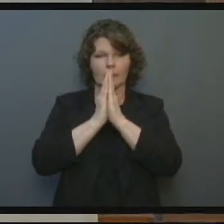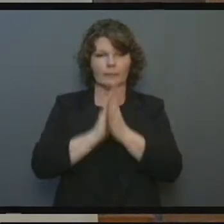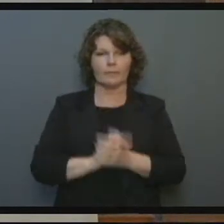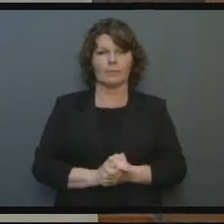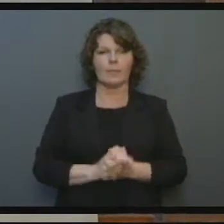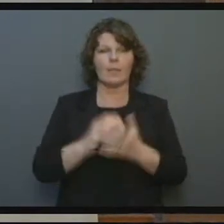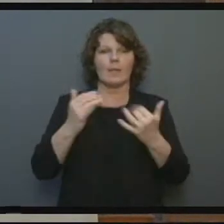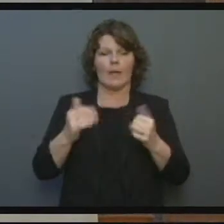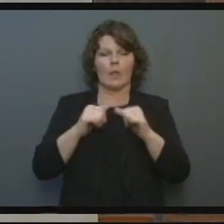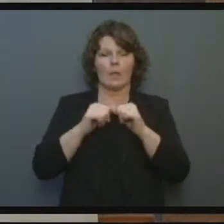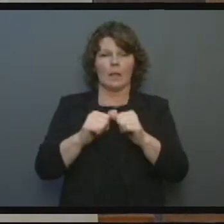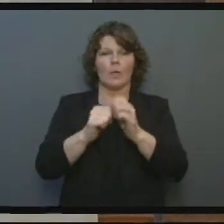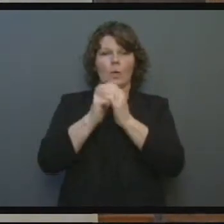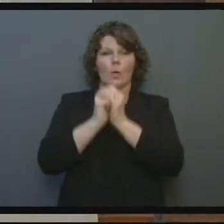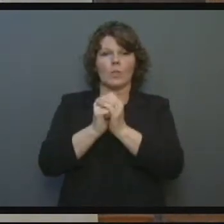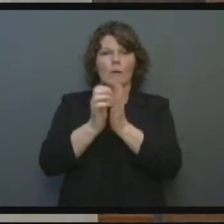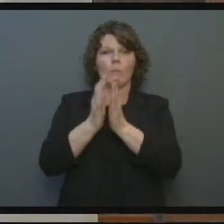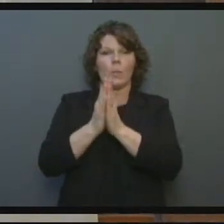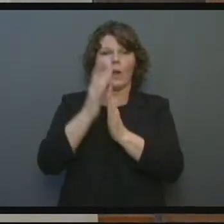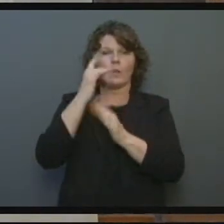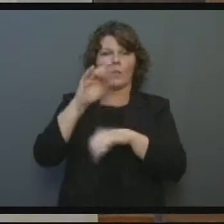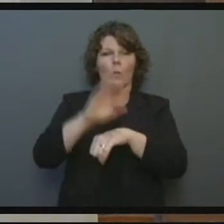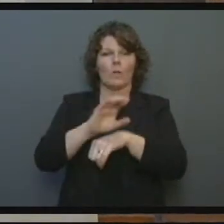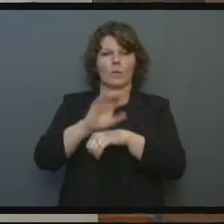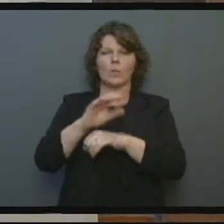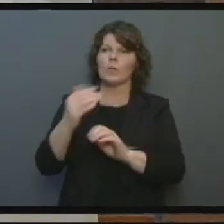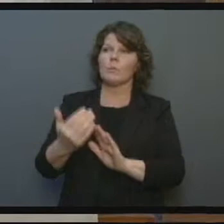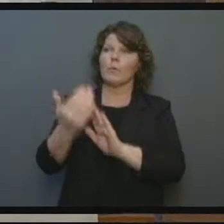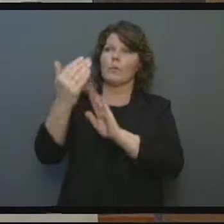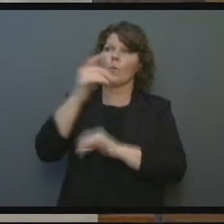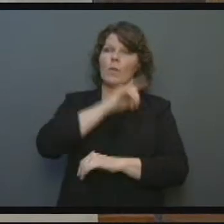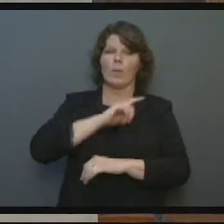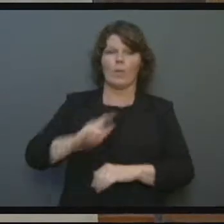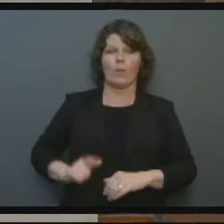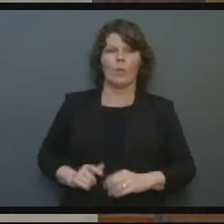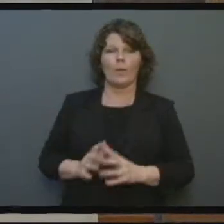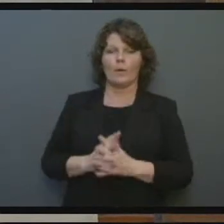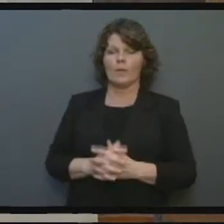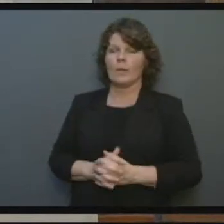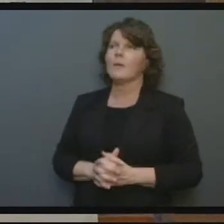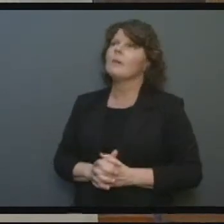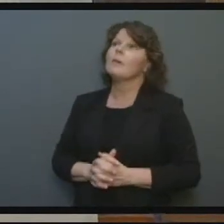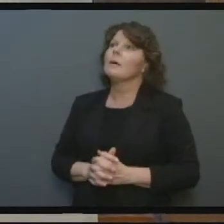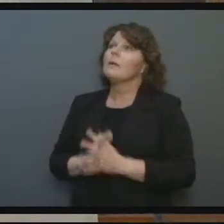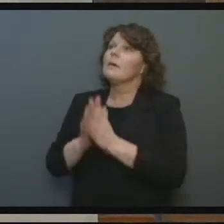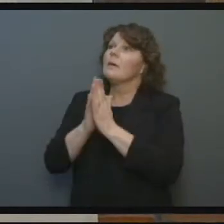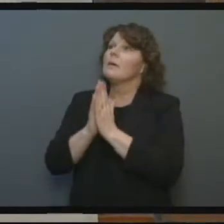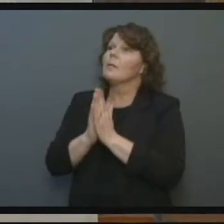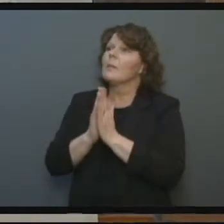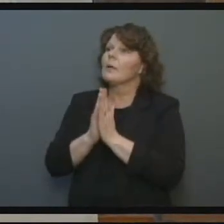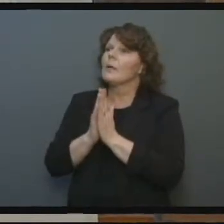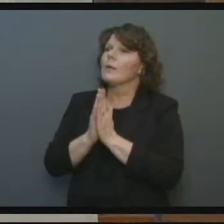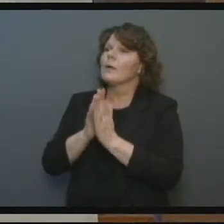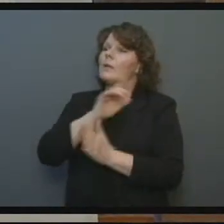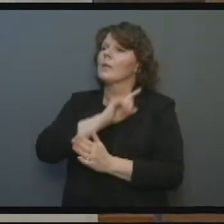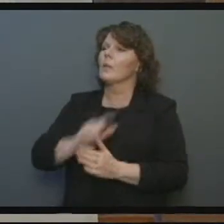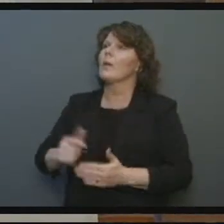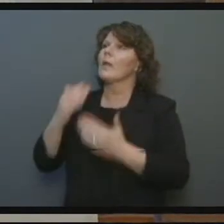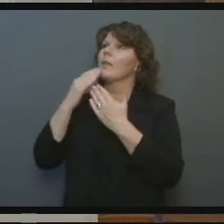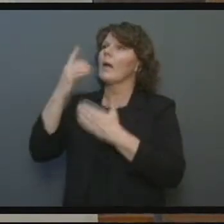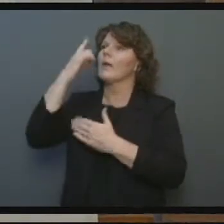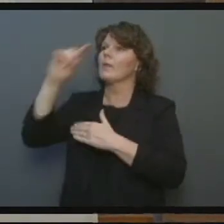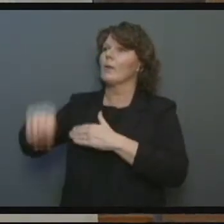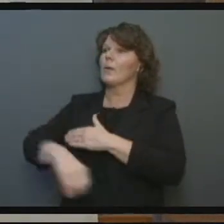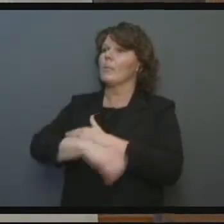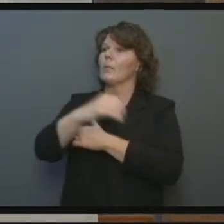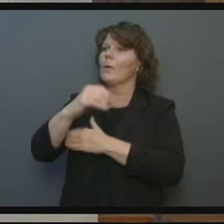We now continue our worship with the prayers of the church that we bring before our Lord. Let us pray. Lord, we thank you for the dawn